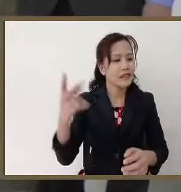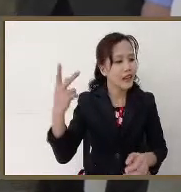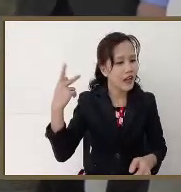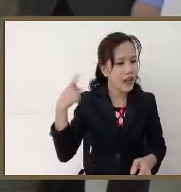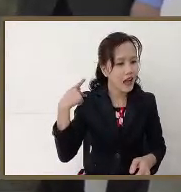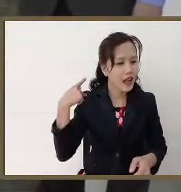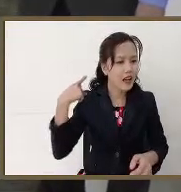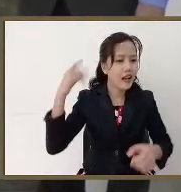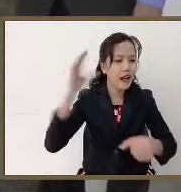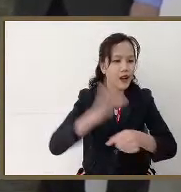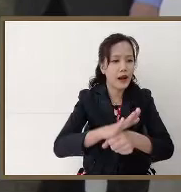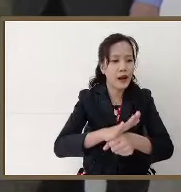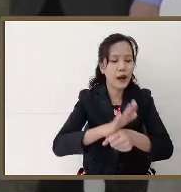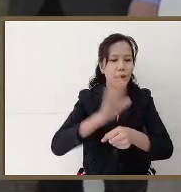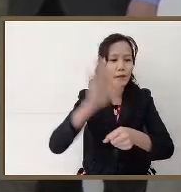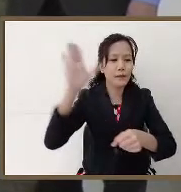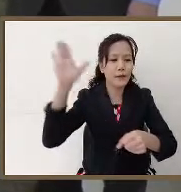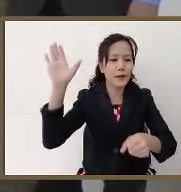There's a